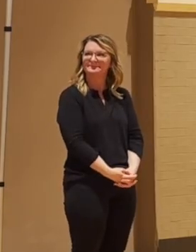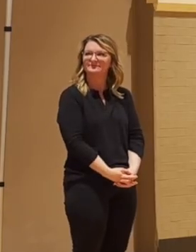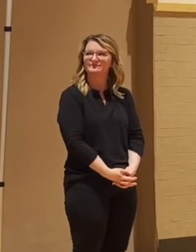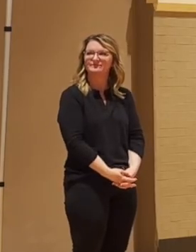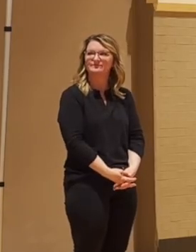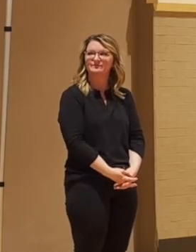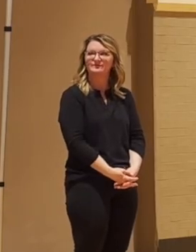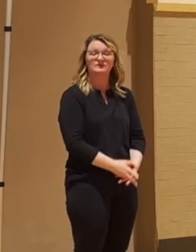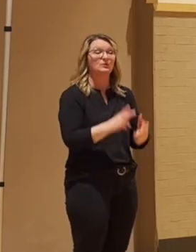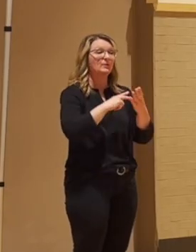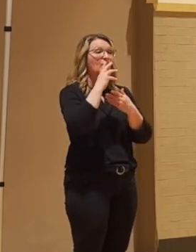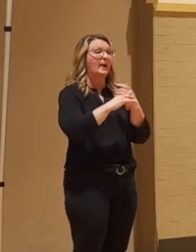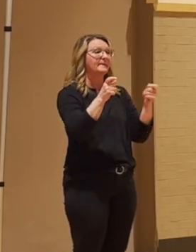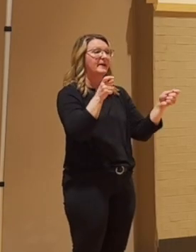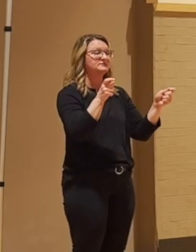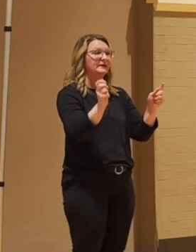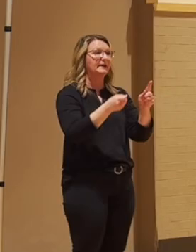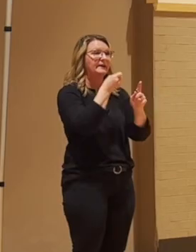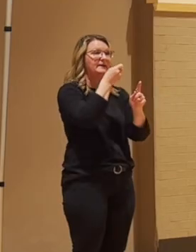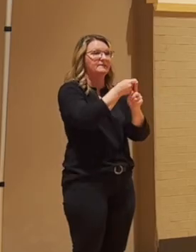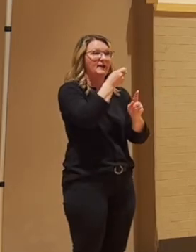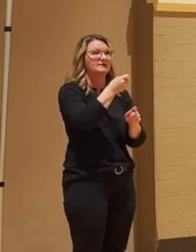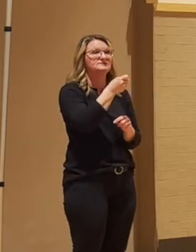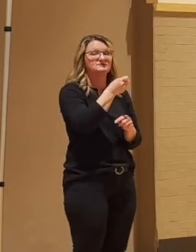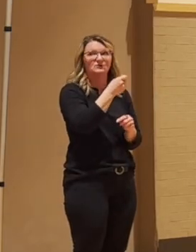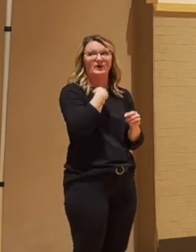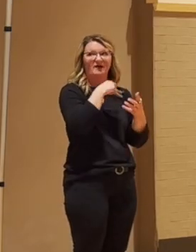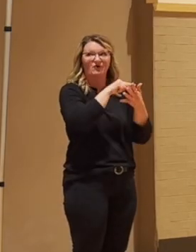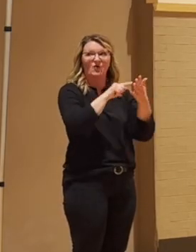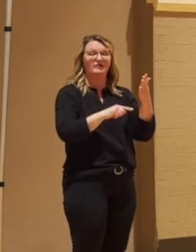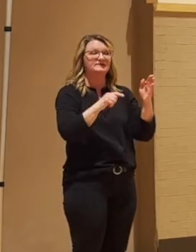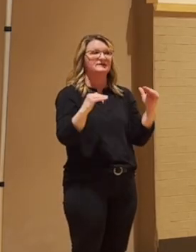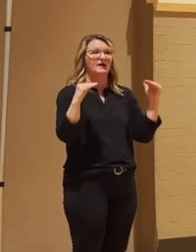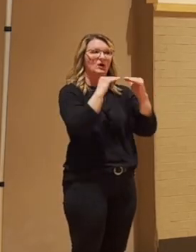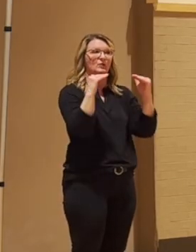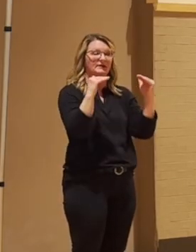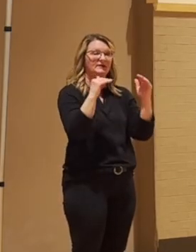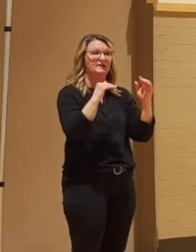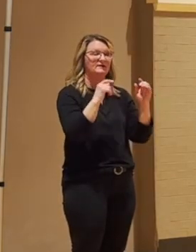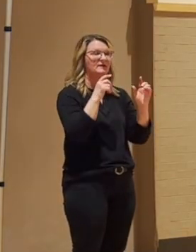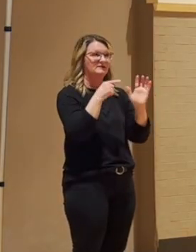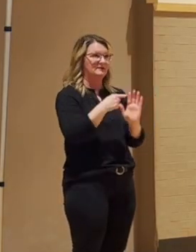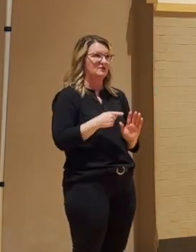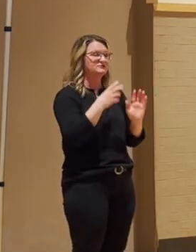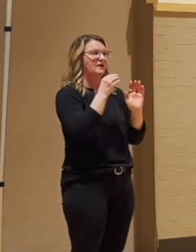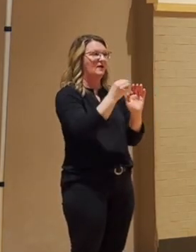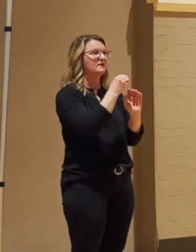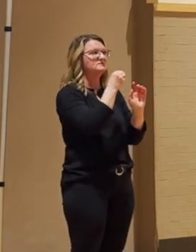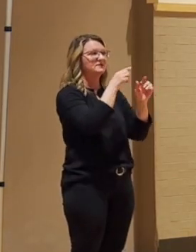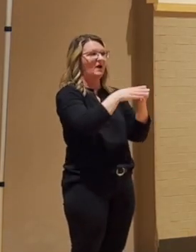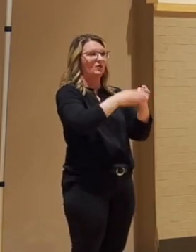the program management impact, we have all these equity indicators and desired outcomes.